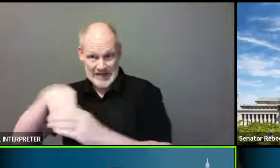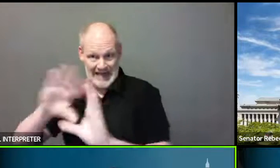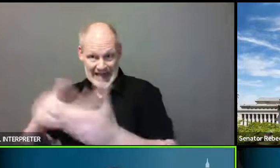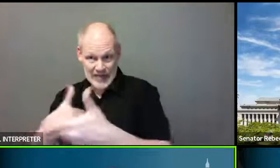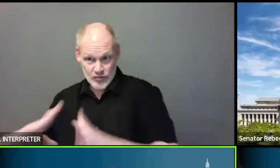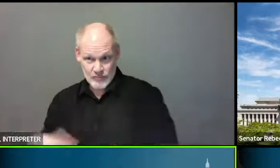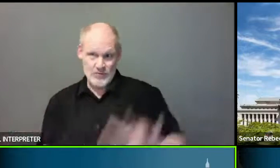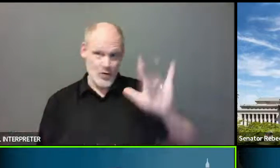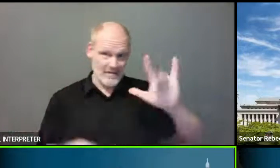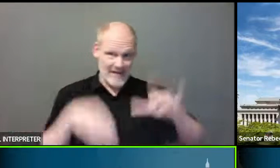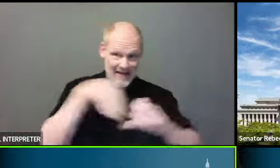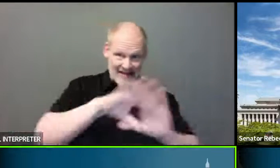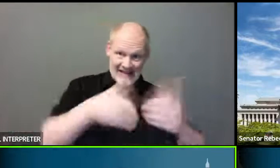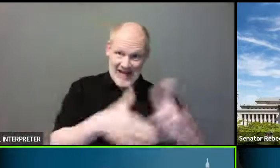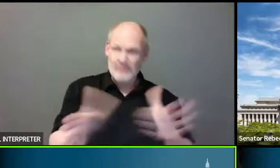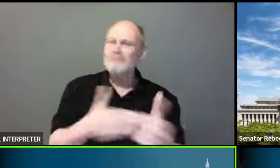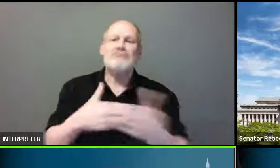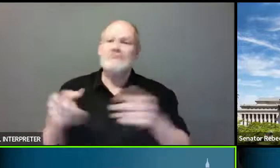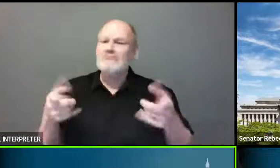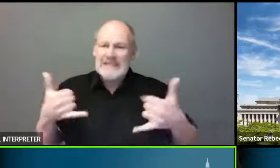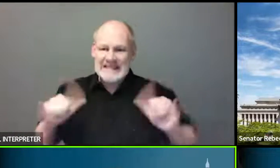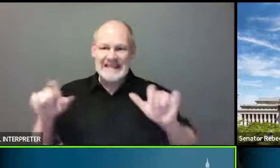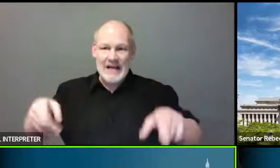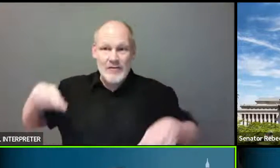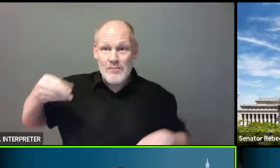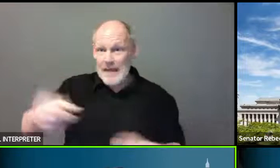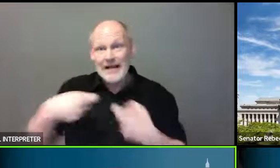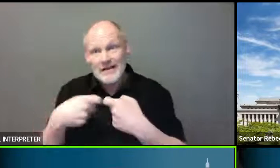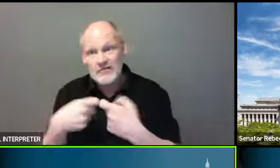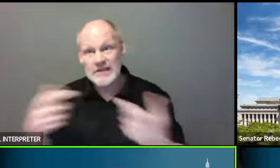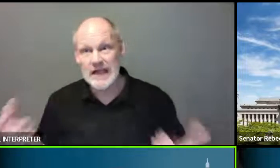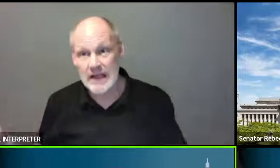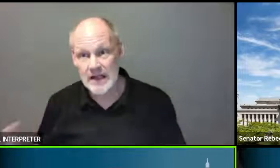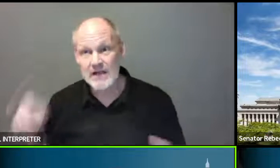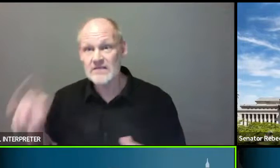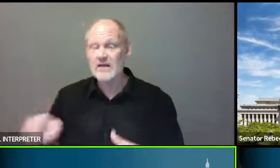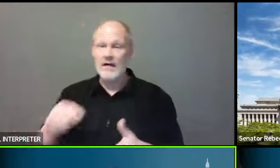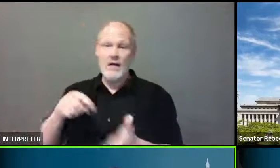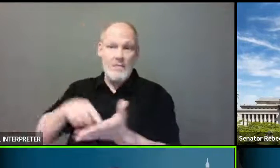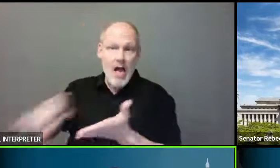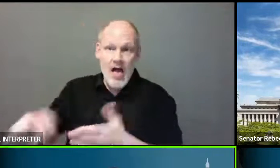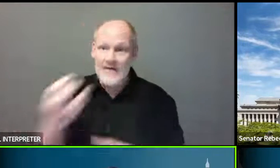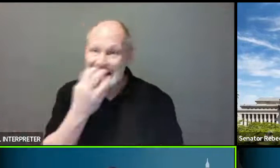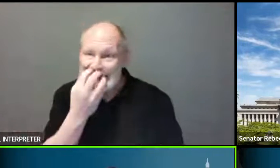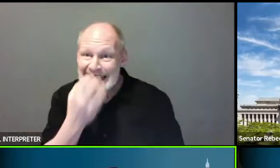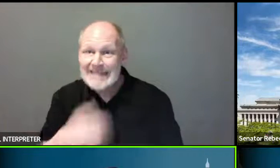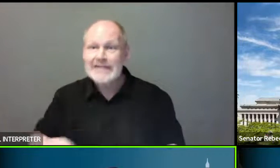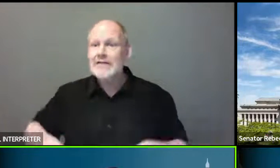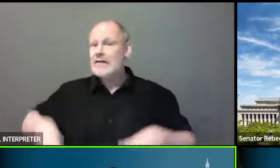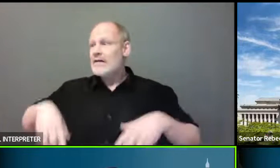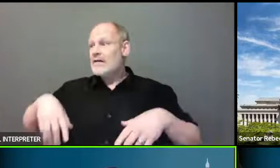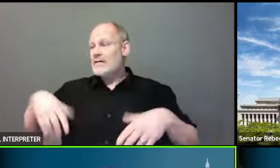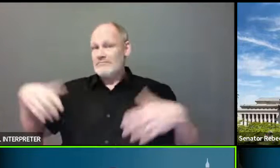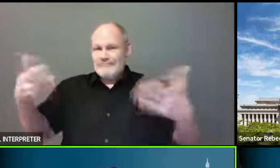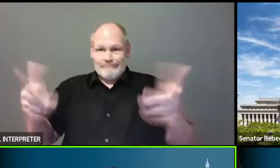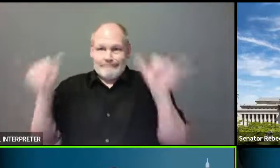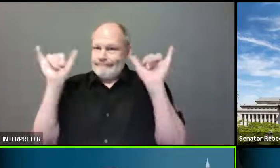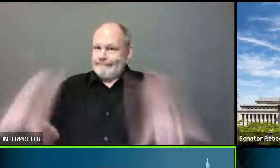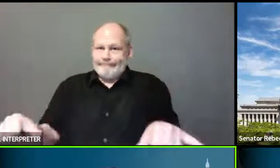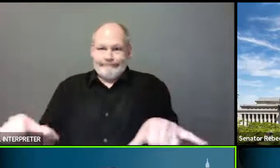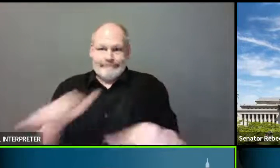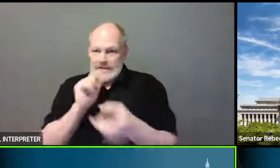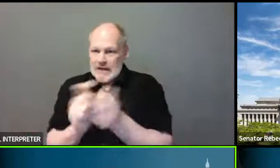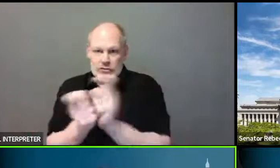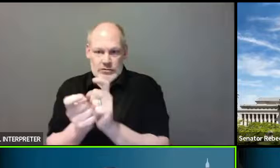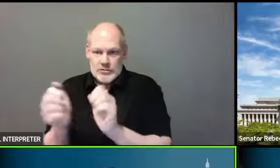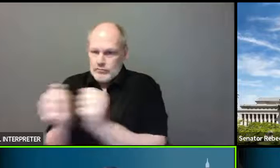You still need to pay for the lights, you still need to pay for the heat, and that's not really different. The other